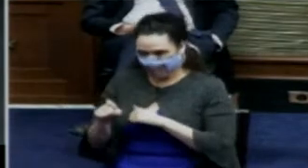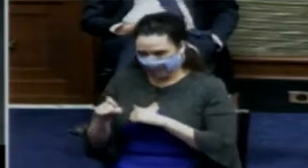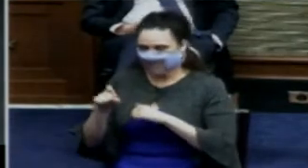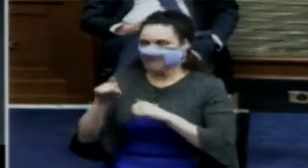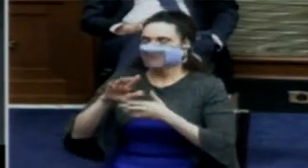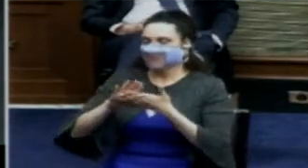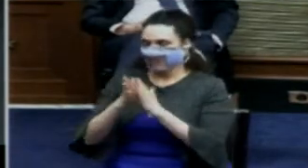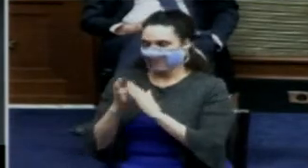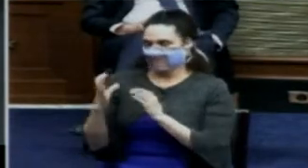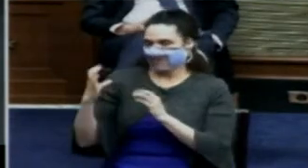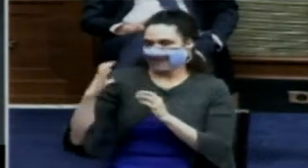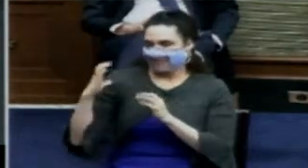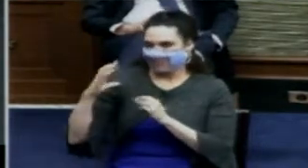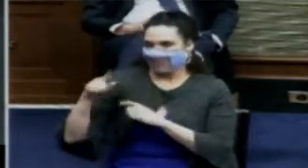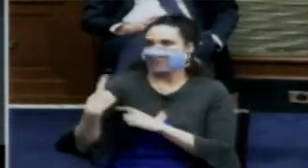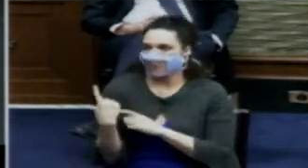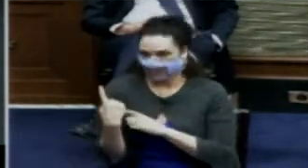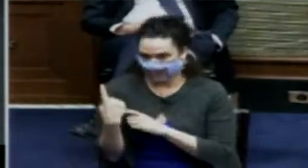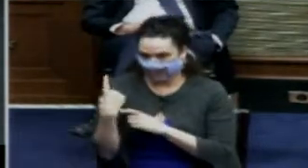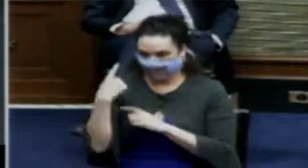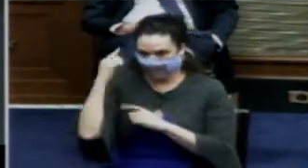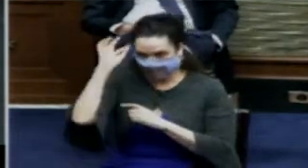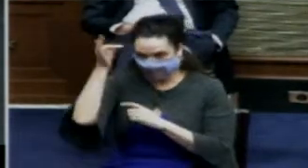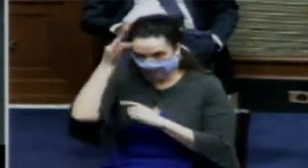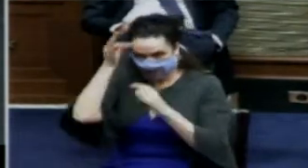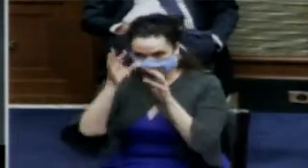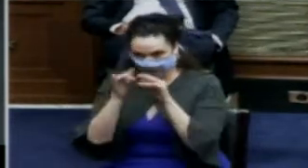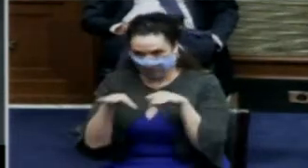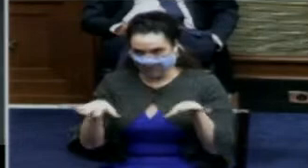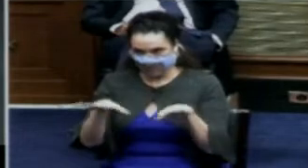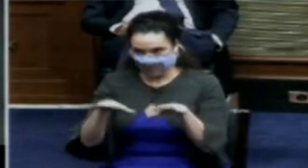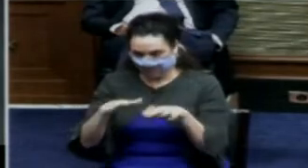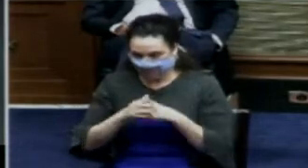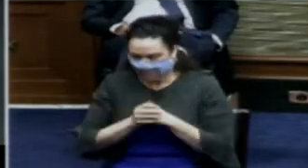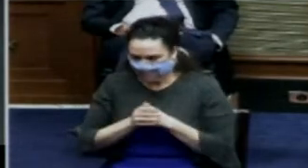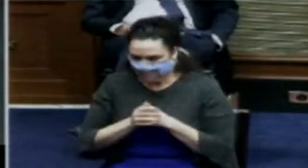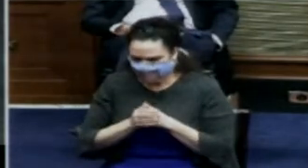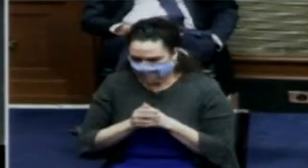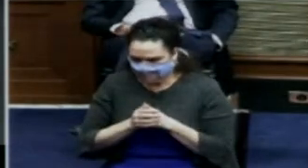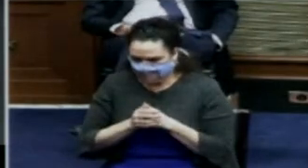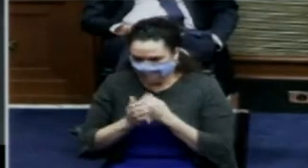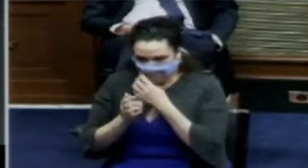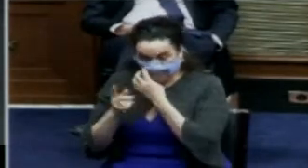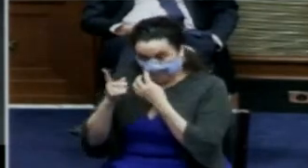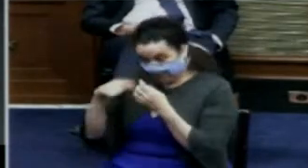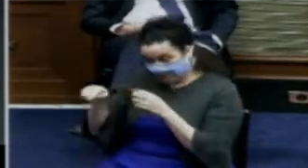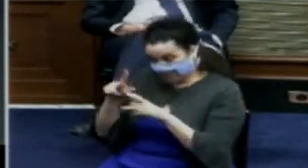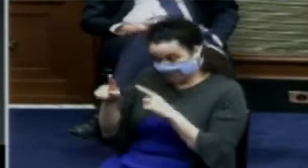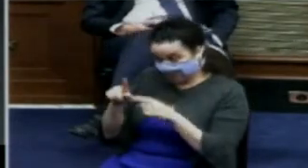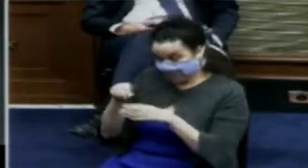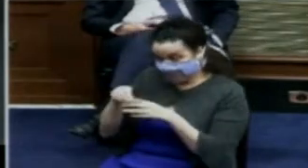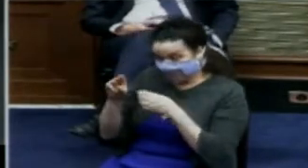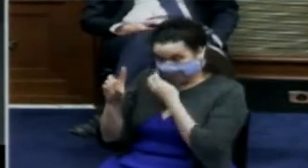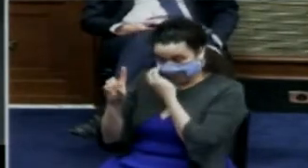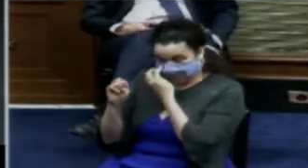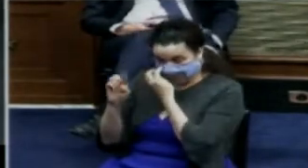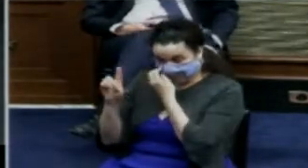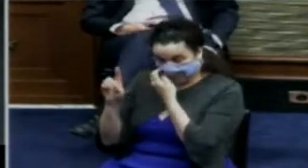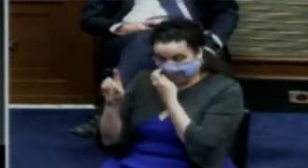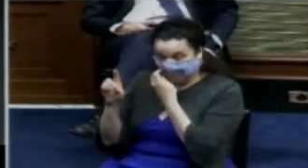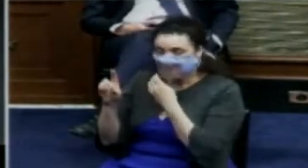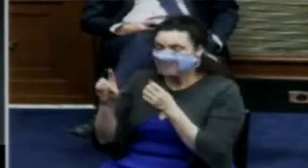original agreement and cession of land, it'd have to be returned to the people of Maryland. Then the Maryland